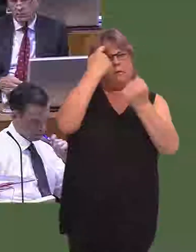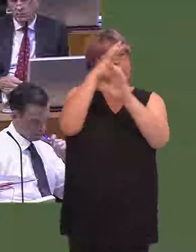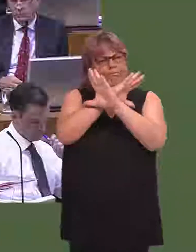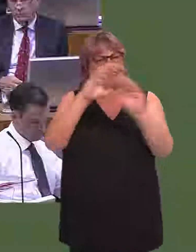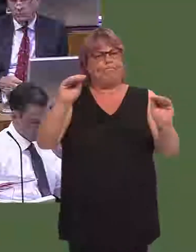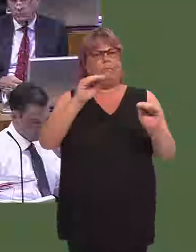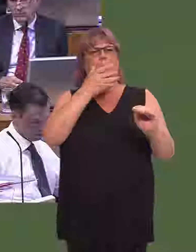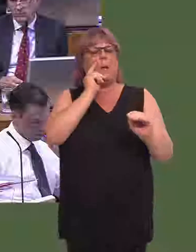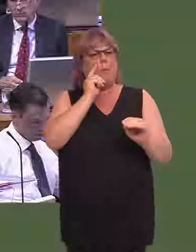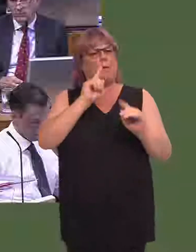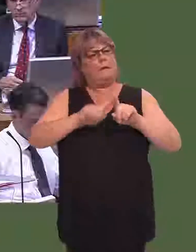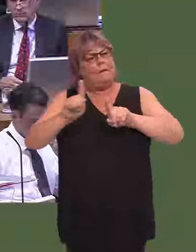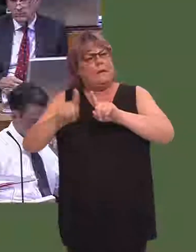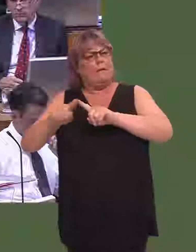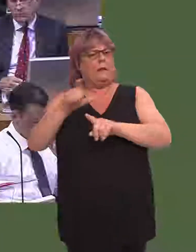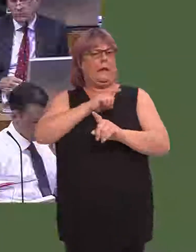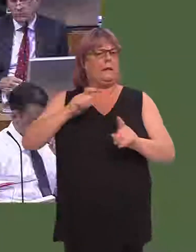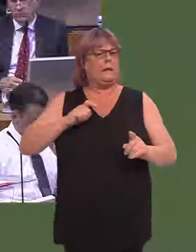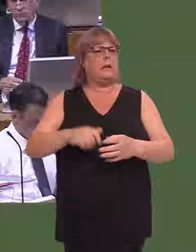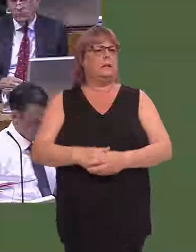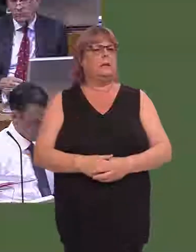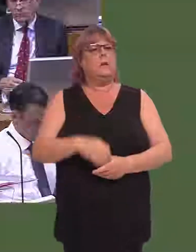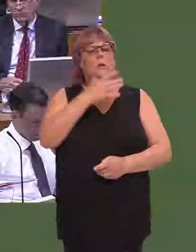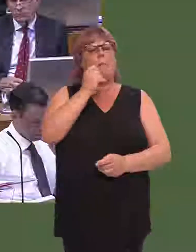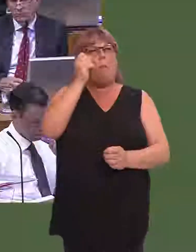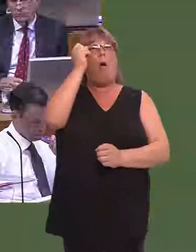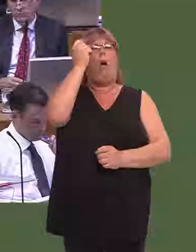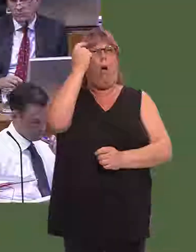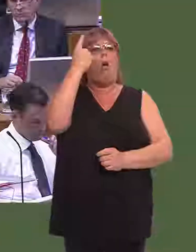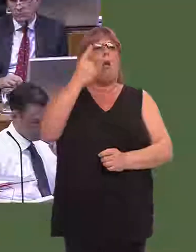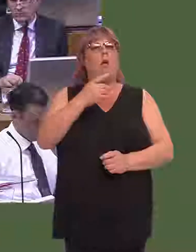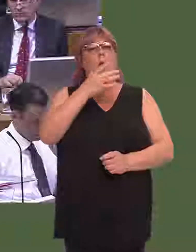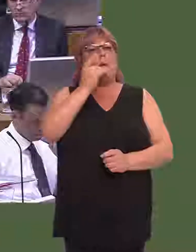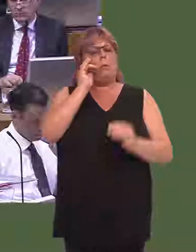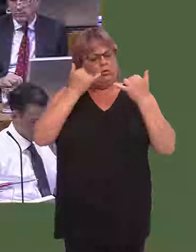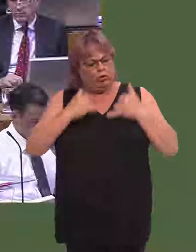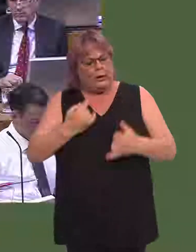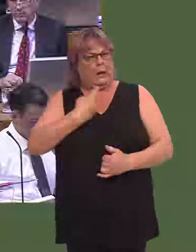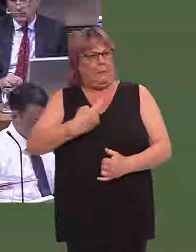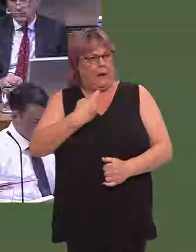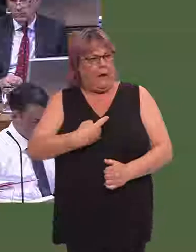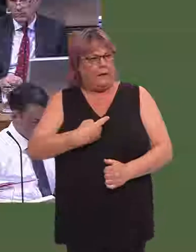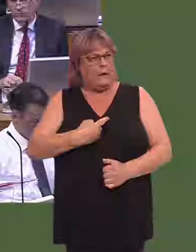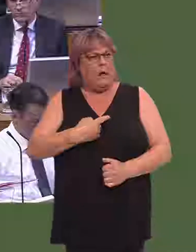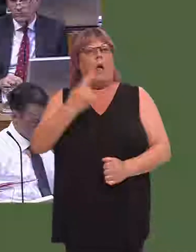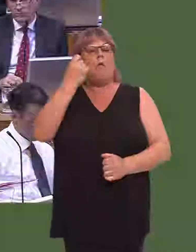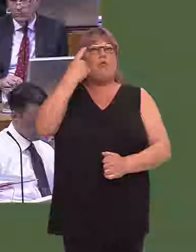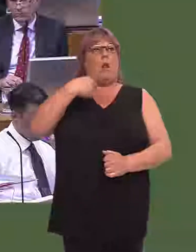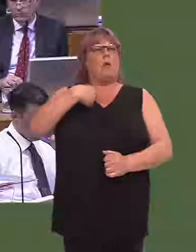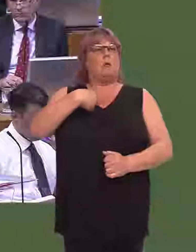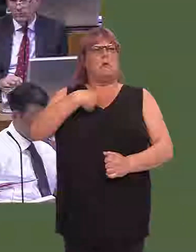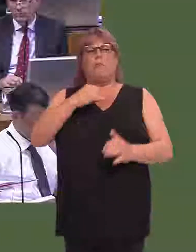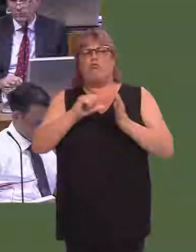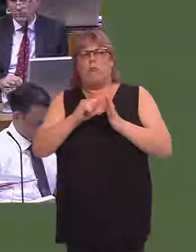we've run in terms of raising awareness of different types of cancer, because we know if people are asked to check their symptoms, they are more likely to